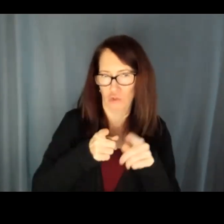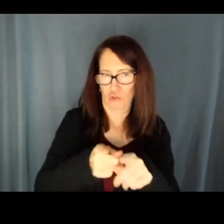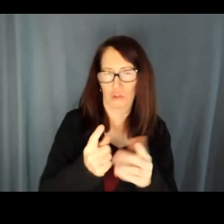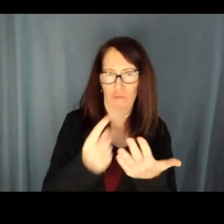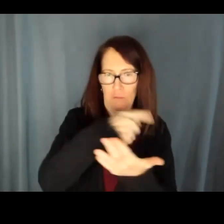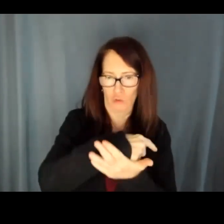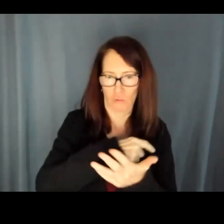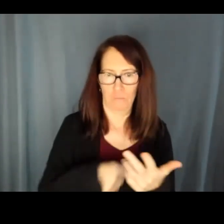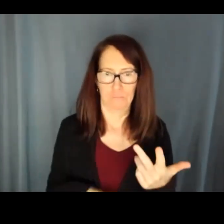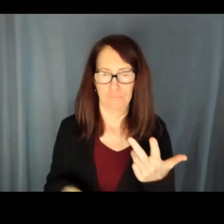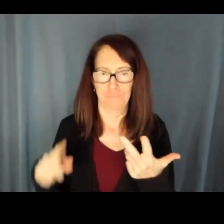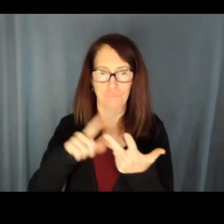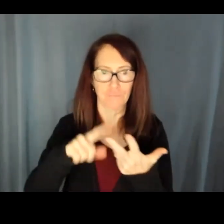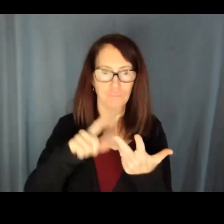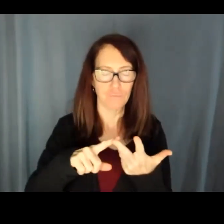was,